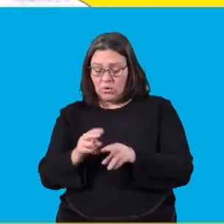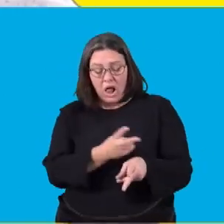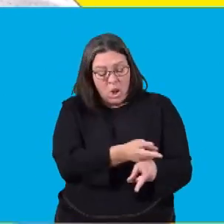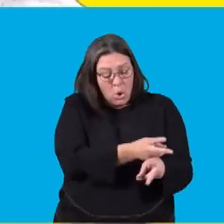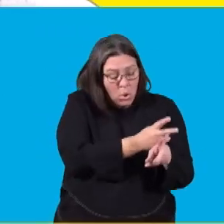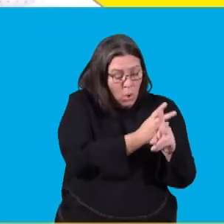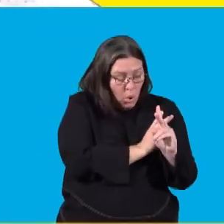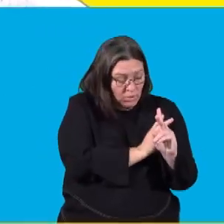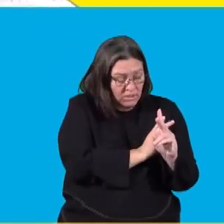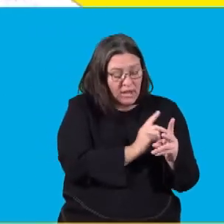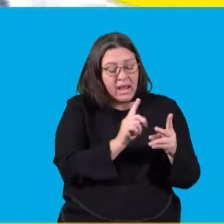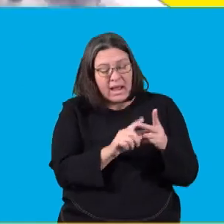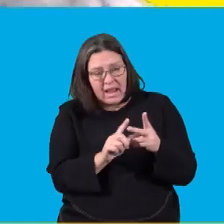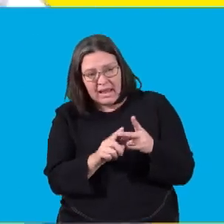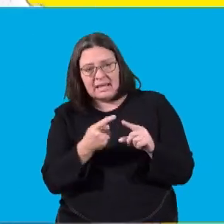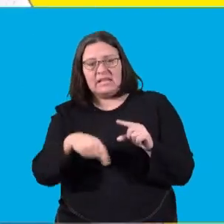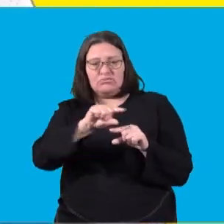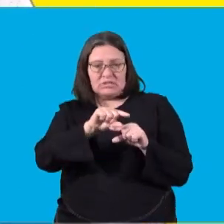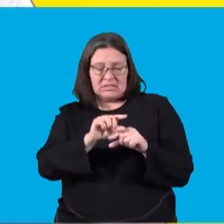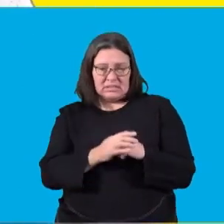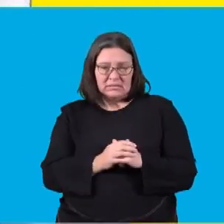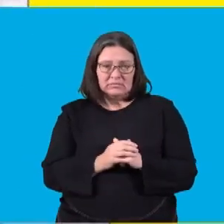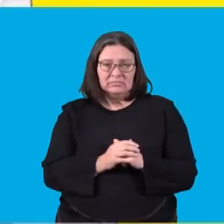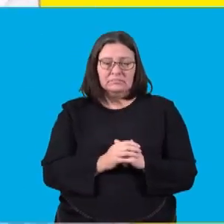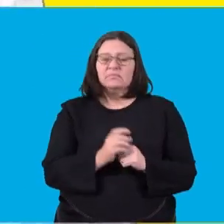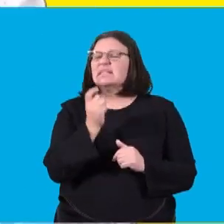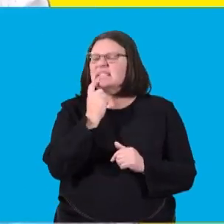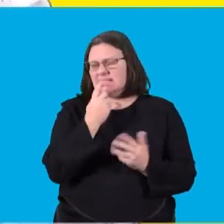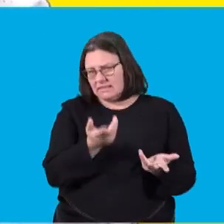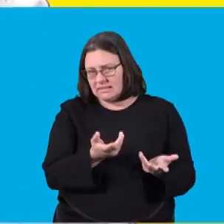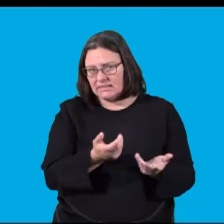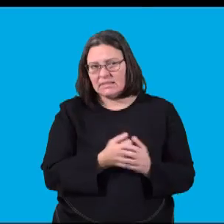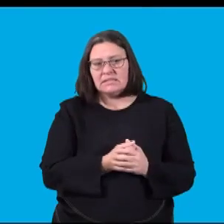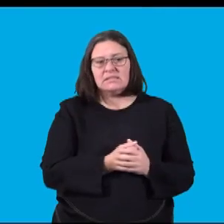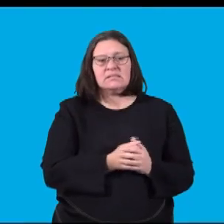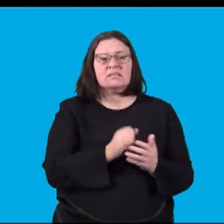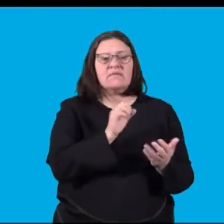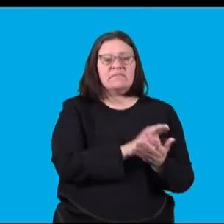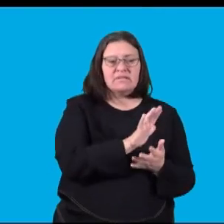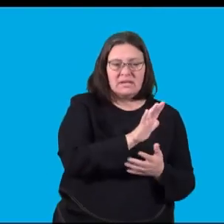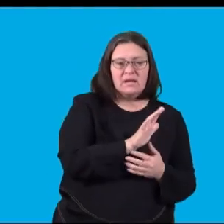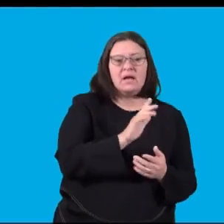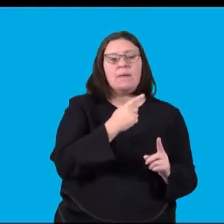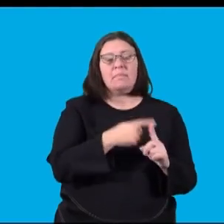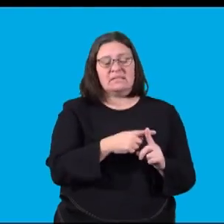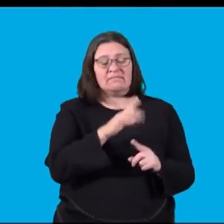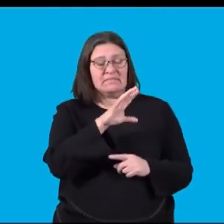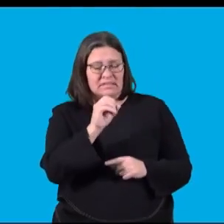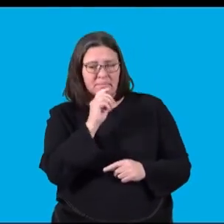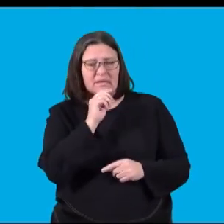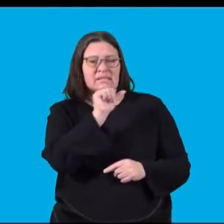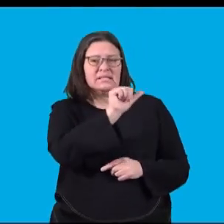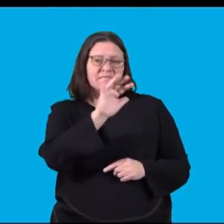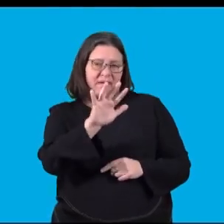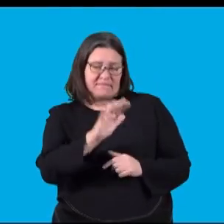the loan and there is the interest. It becomes easy then. I'll say 15 plus 50, that gives me 65.